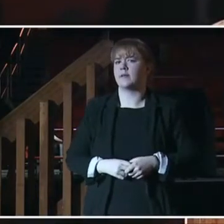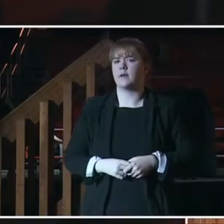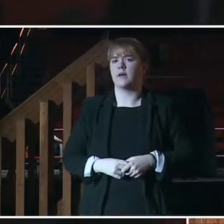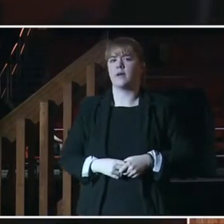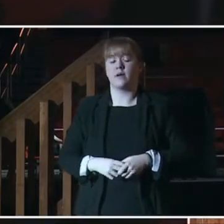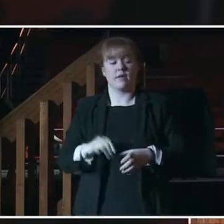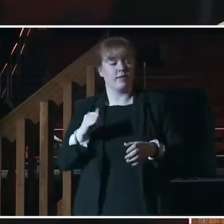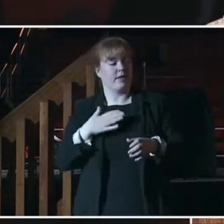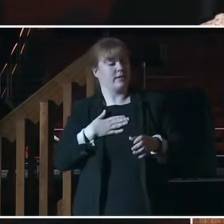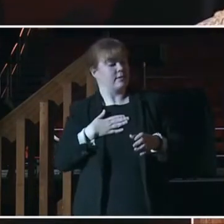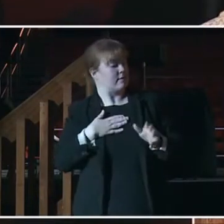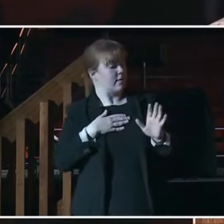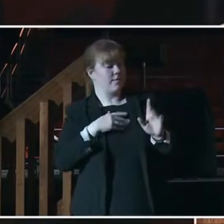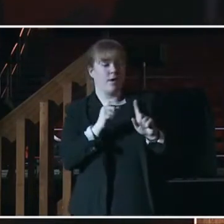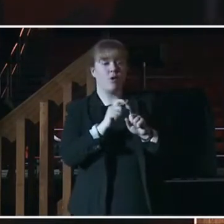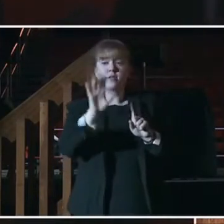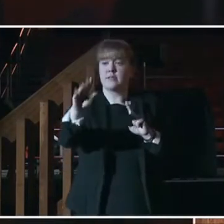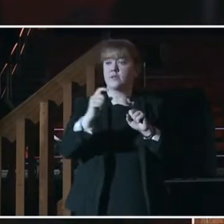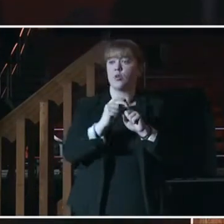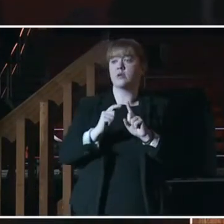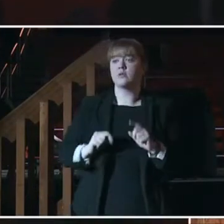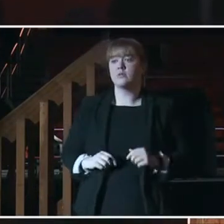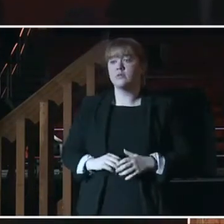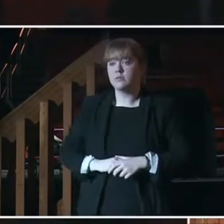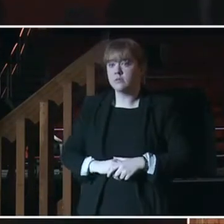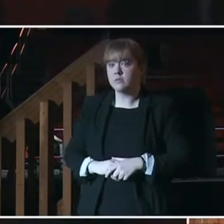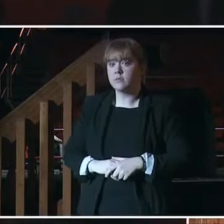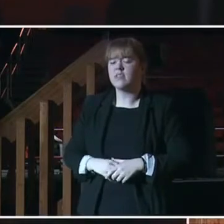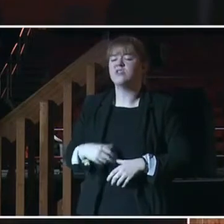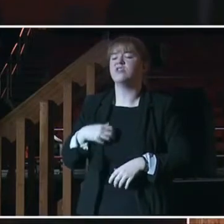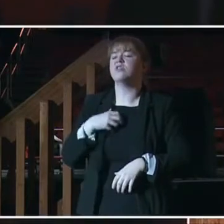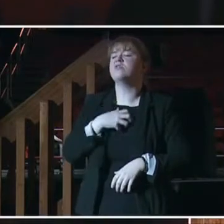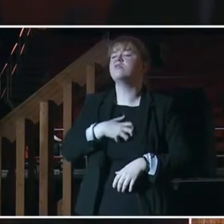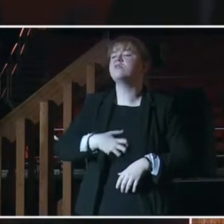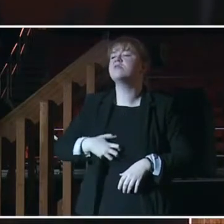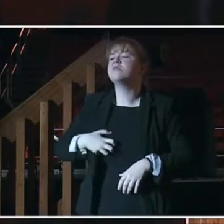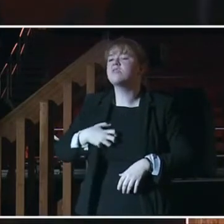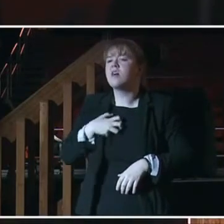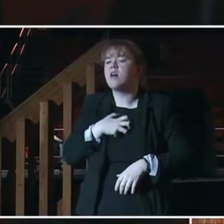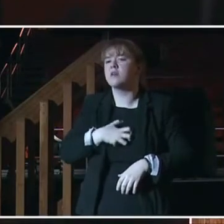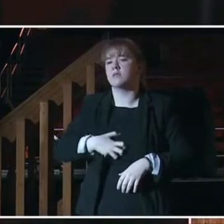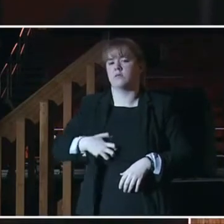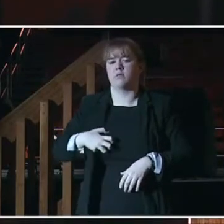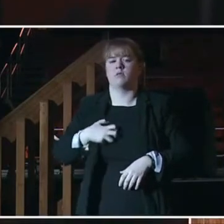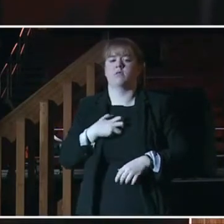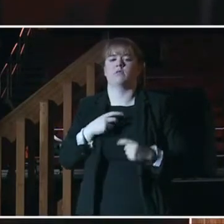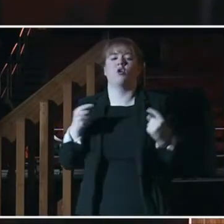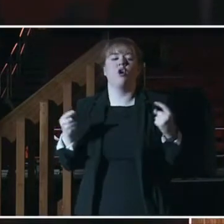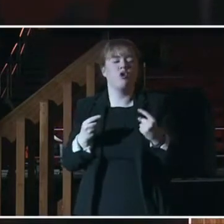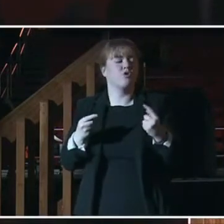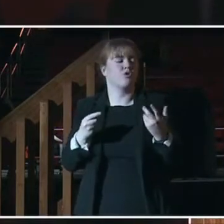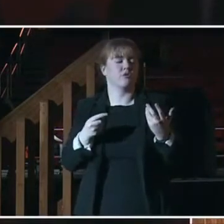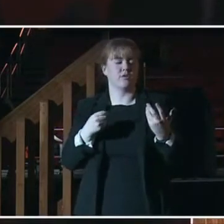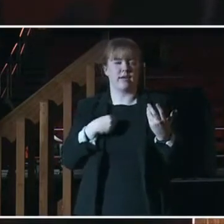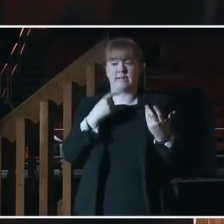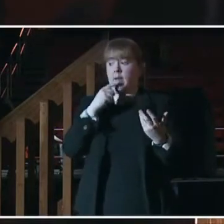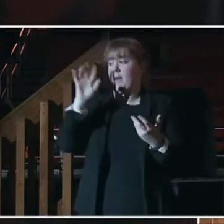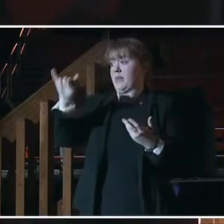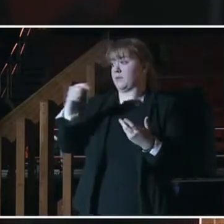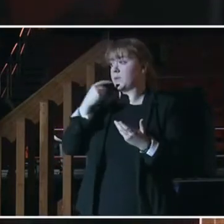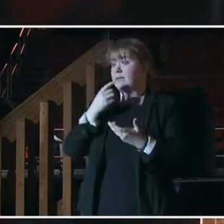That's not my words, those are his words. And it's disgusting. It hurts every time I say it, but that's what he said.